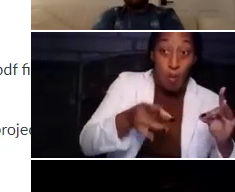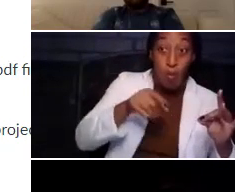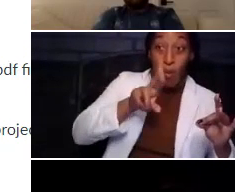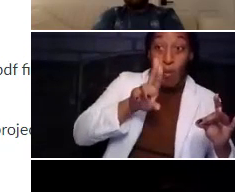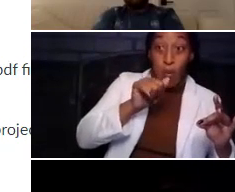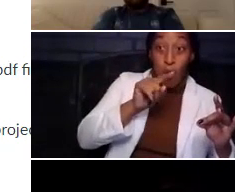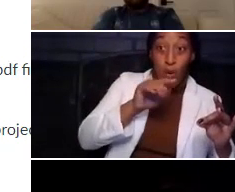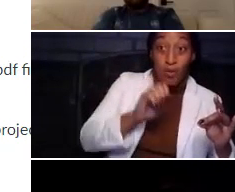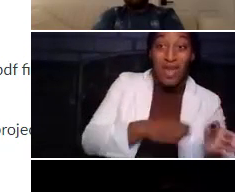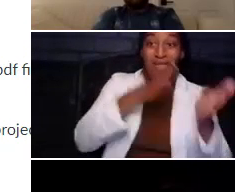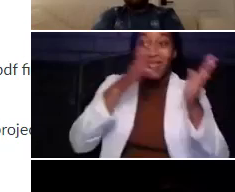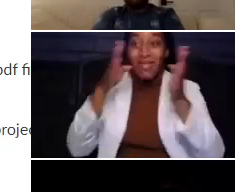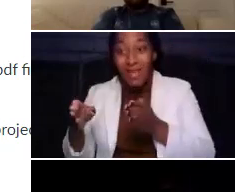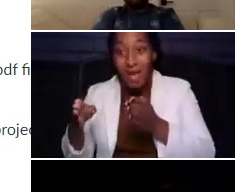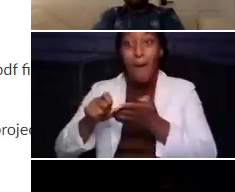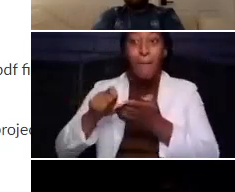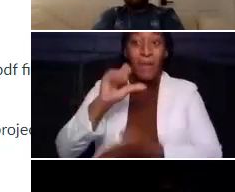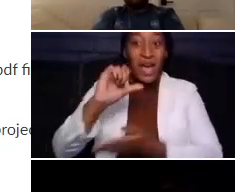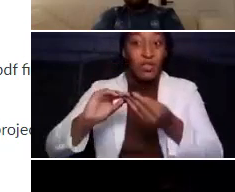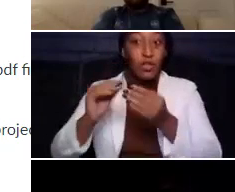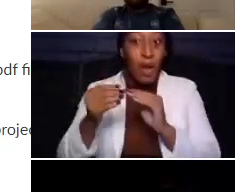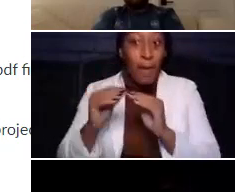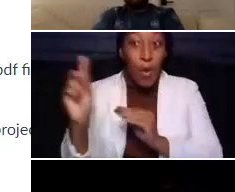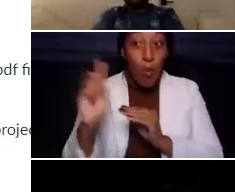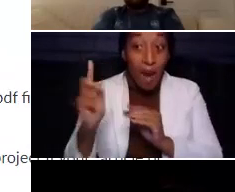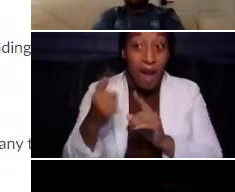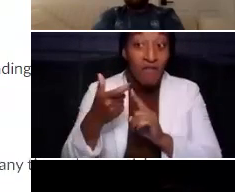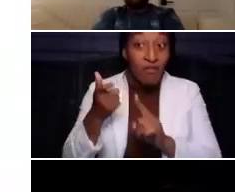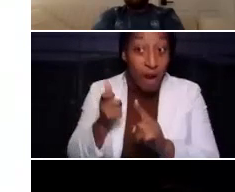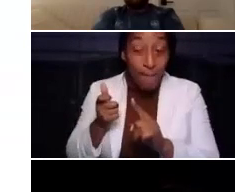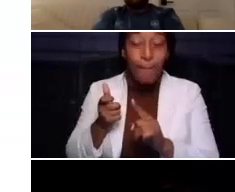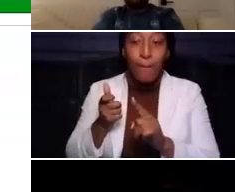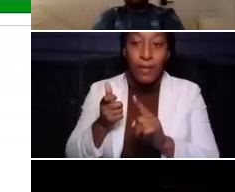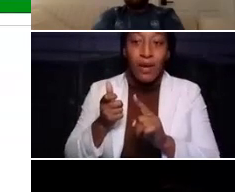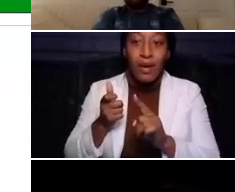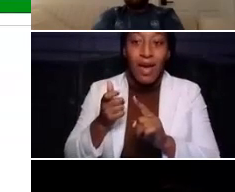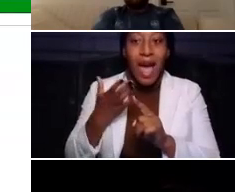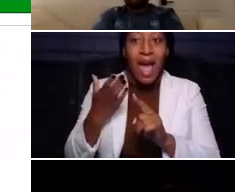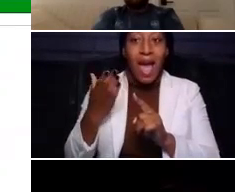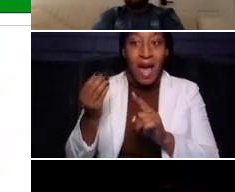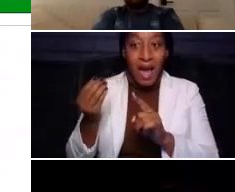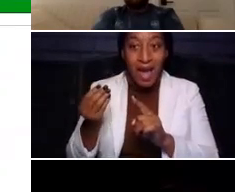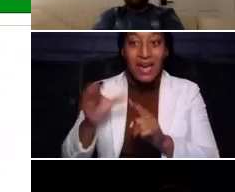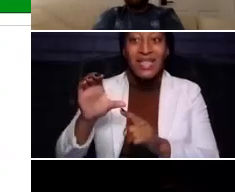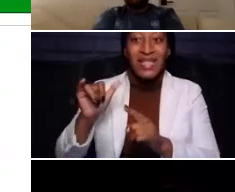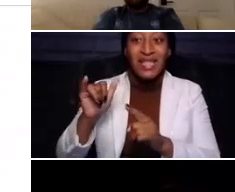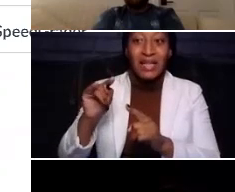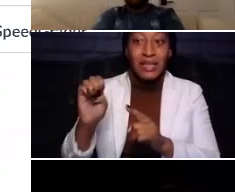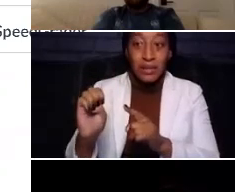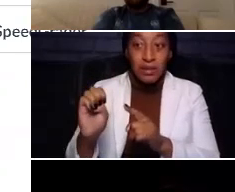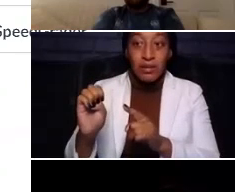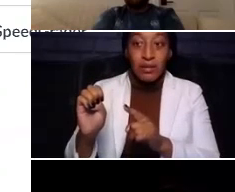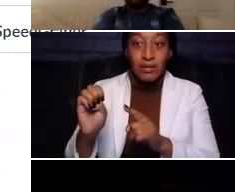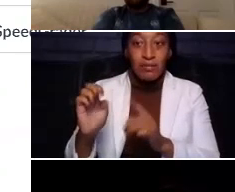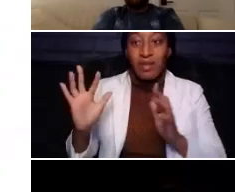I gave you picture templates. So let me show you. Let me go back to the project